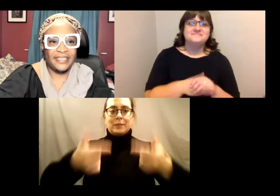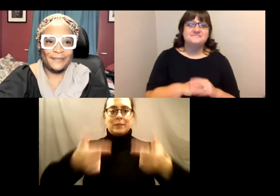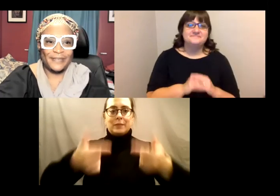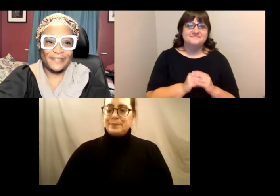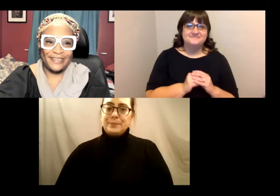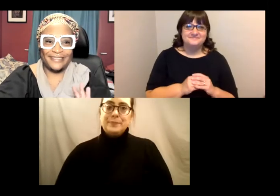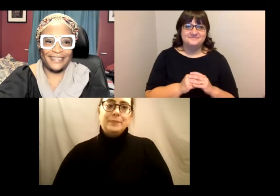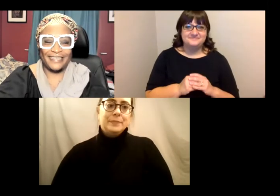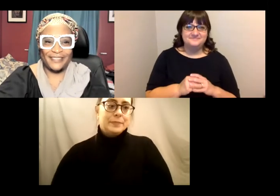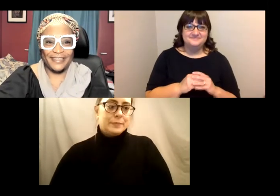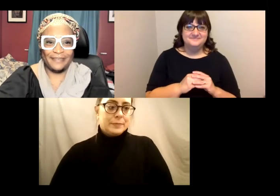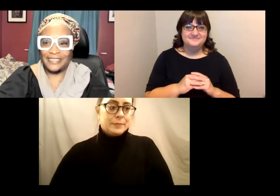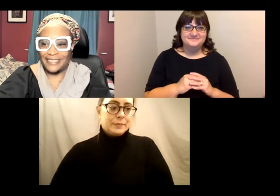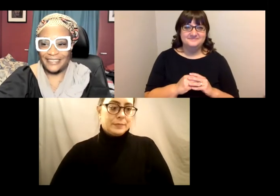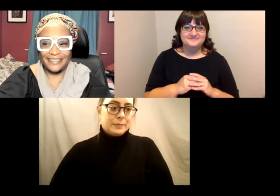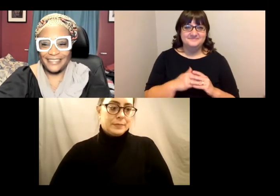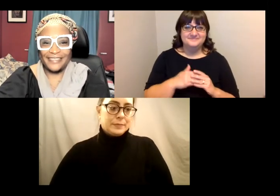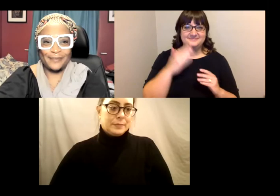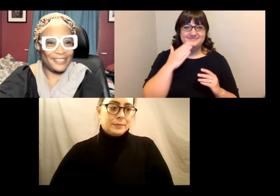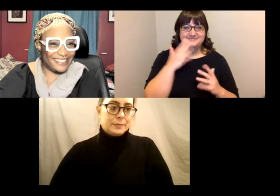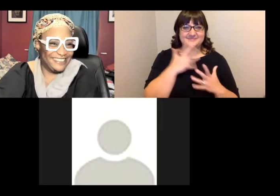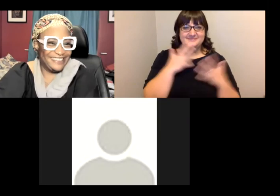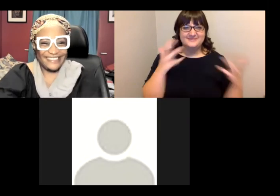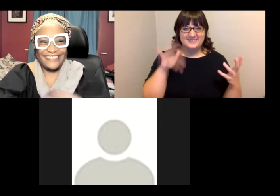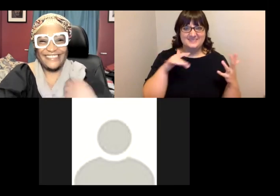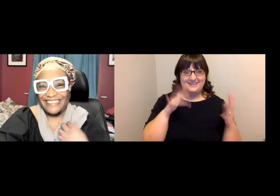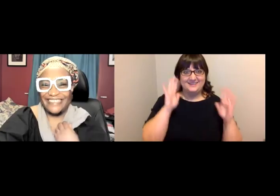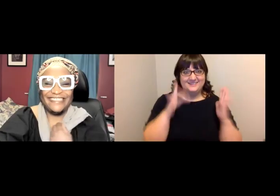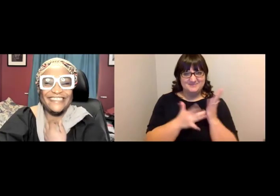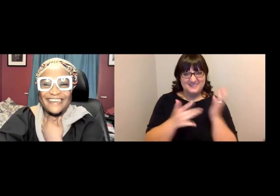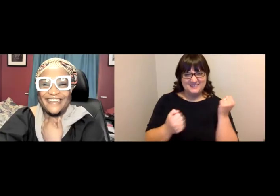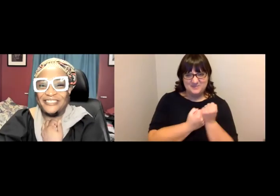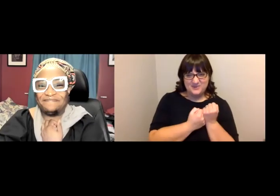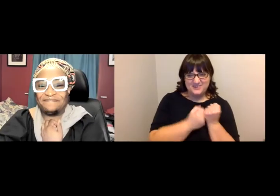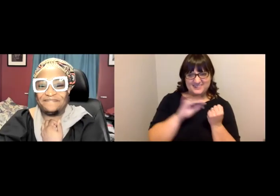Thank you so much for doing that amazing tech support, Janelle.